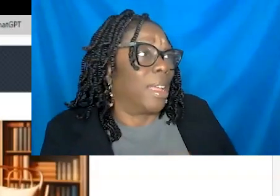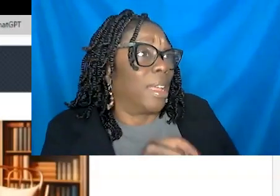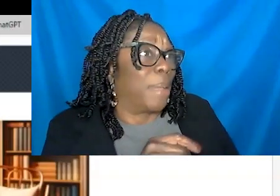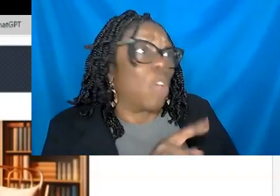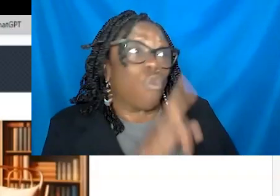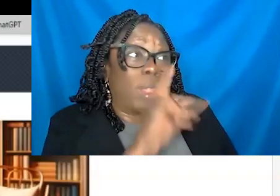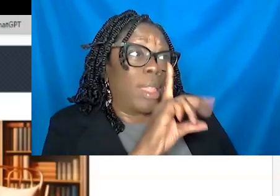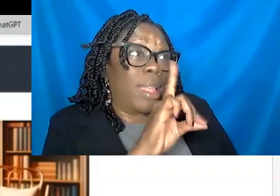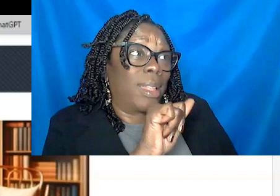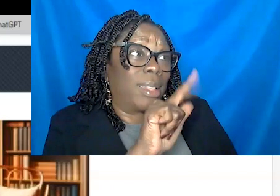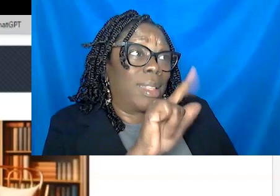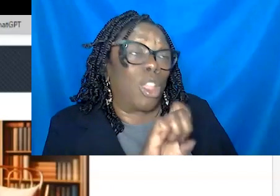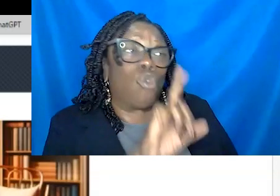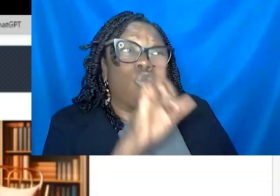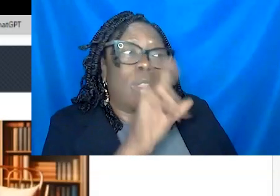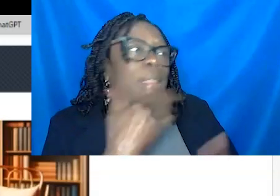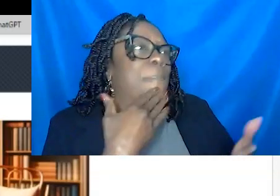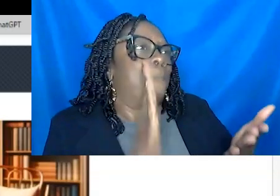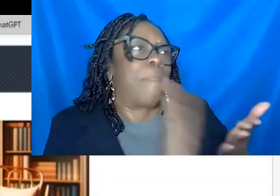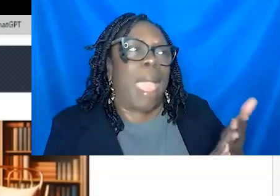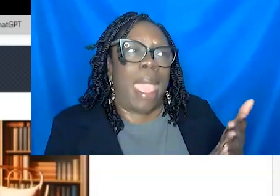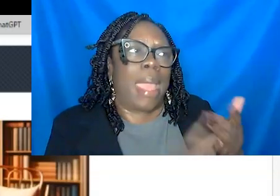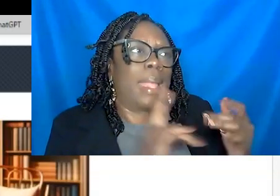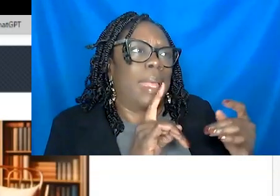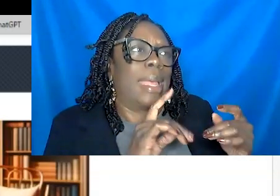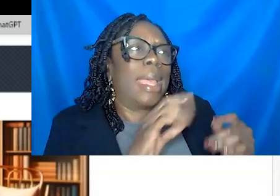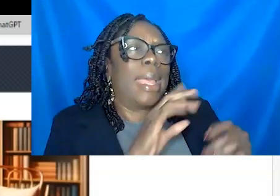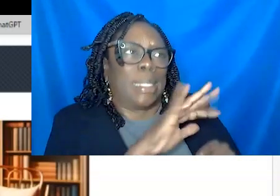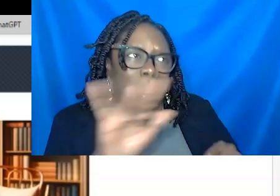My experience. It's terrible at math too. Yeah.